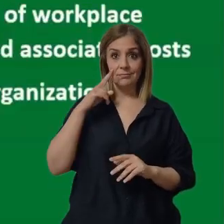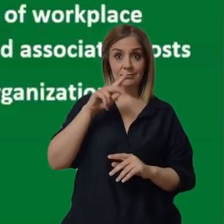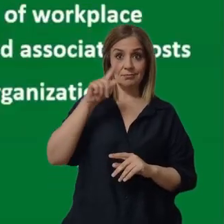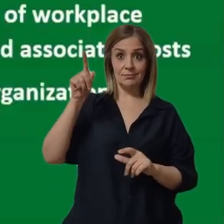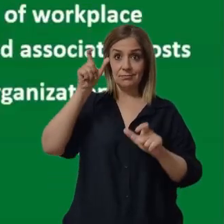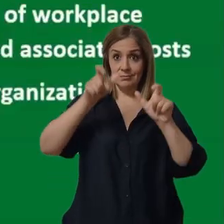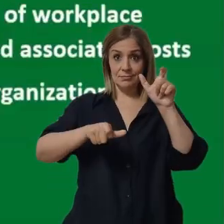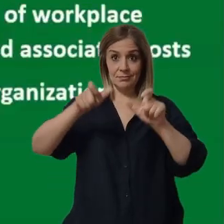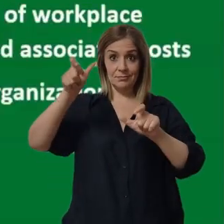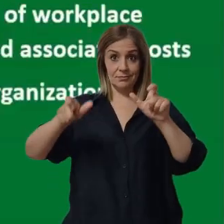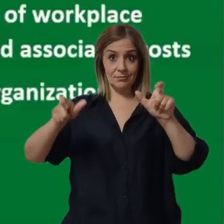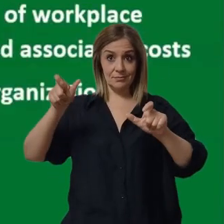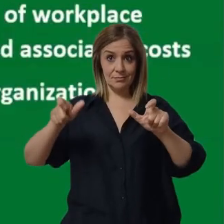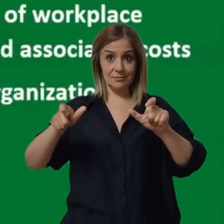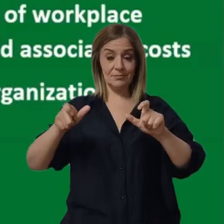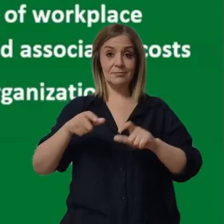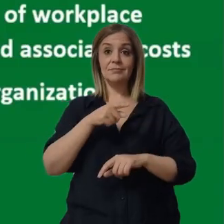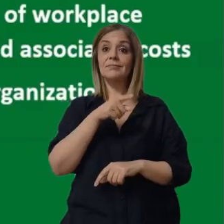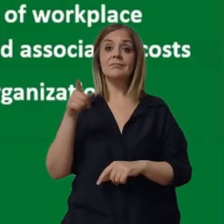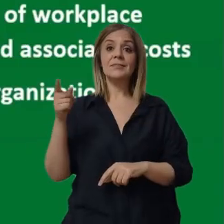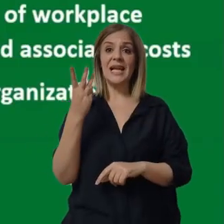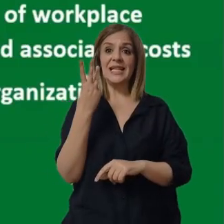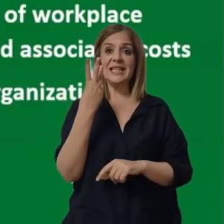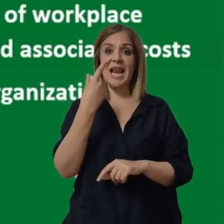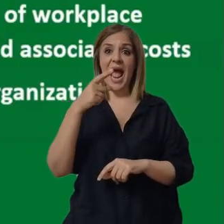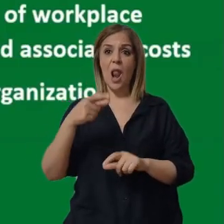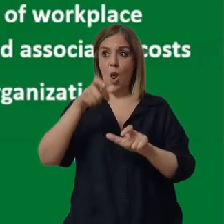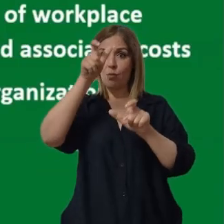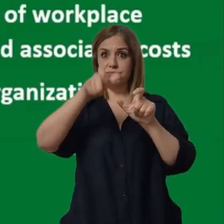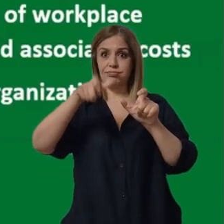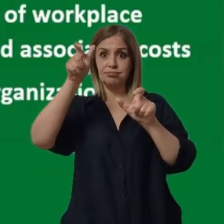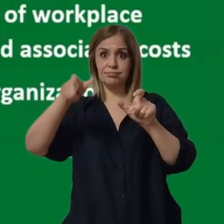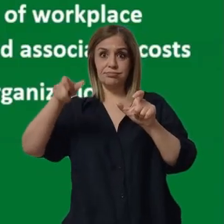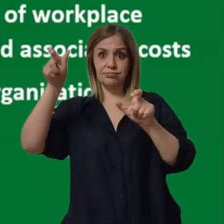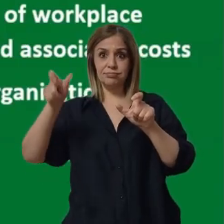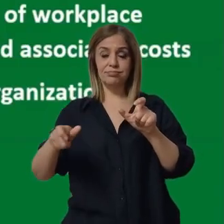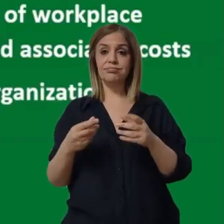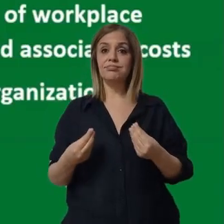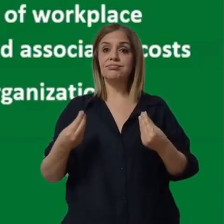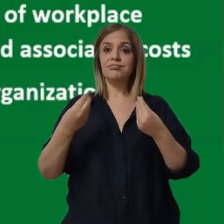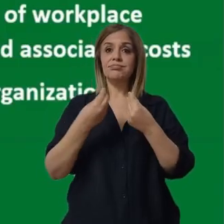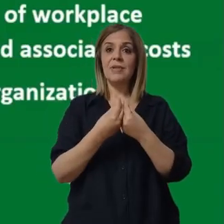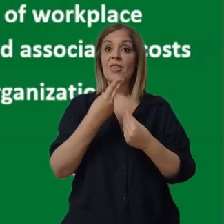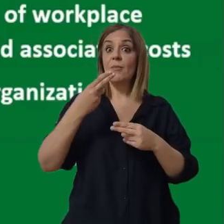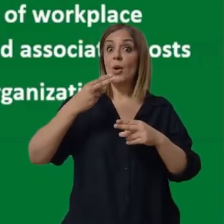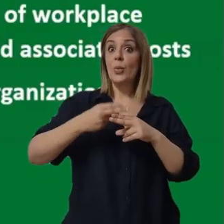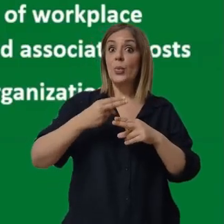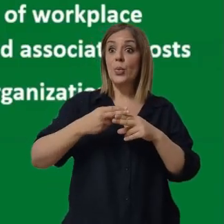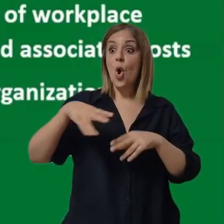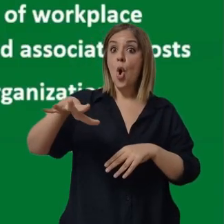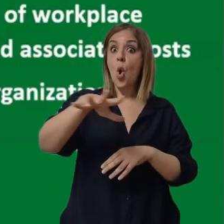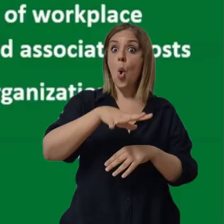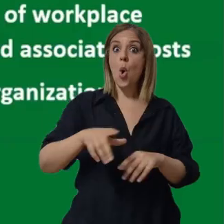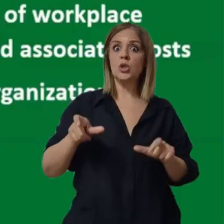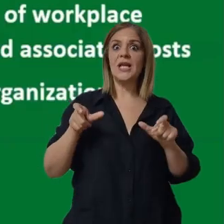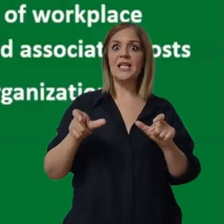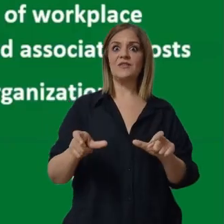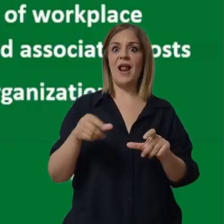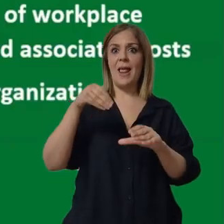Here, there are 3 lists related to the importance of workplace